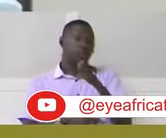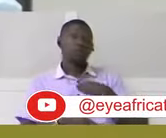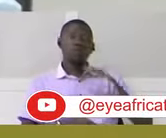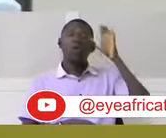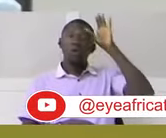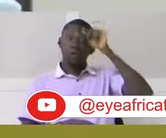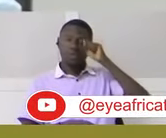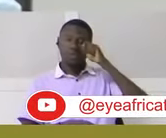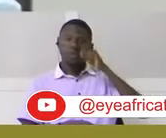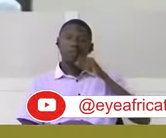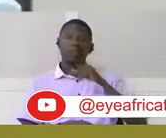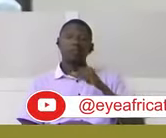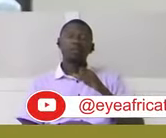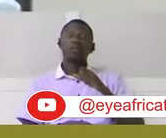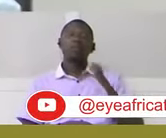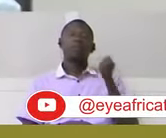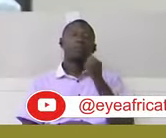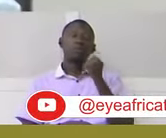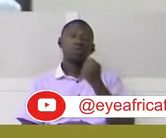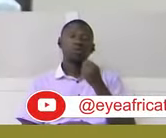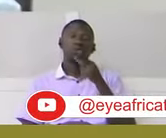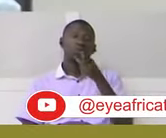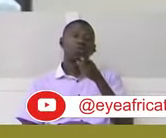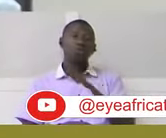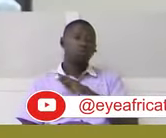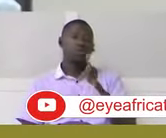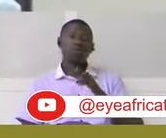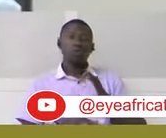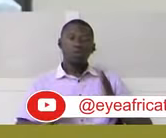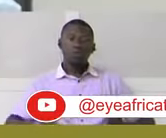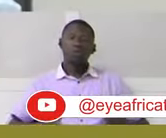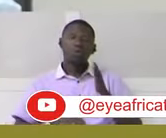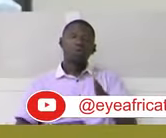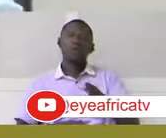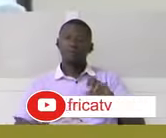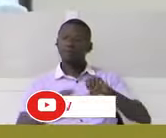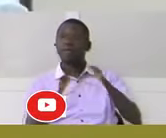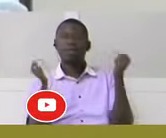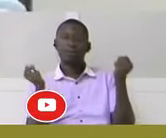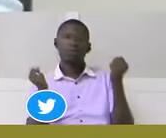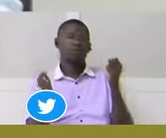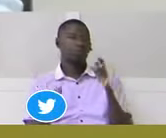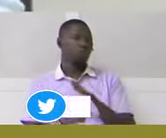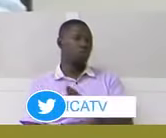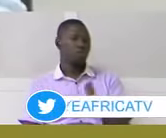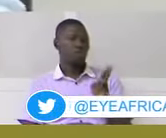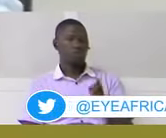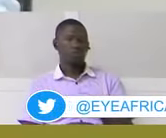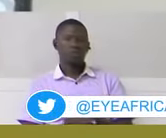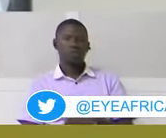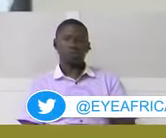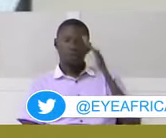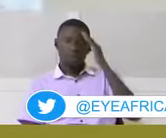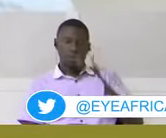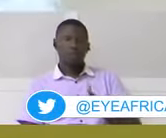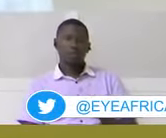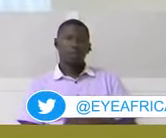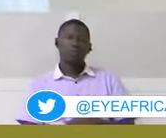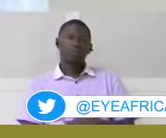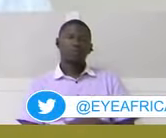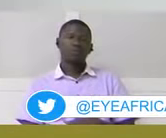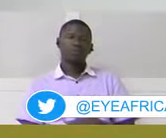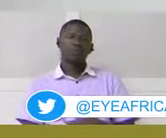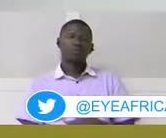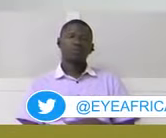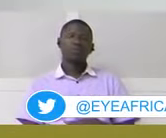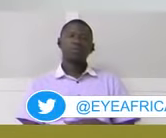that it is simply because those who are not human rights violations. Woto nin kisi kisi ro man futa woluma itali nyanta lon nale